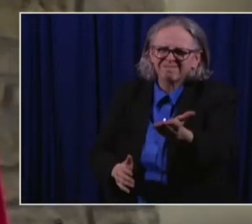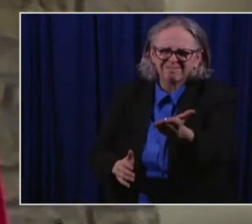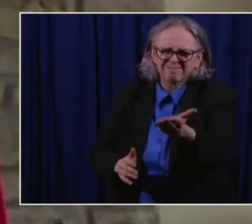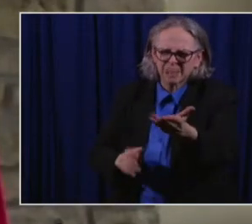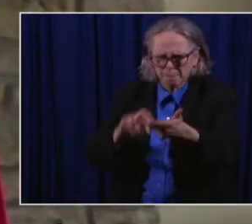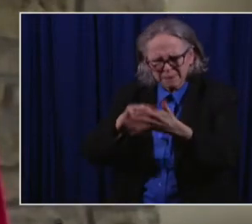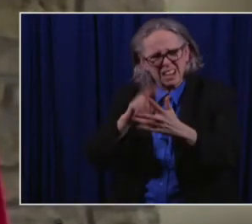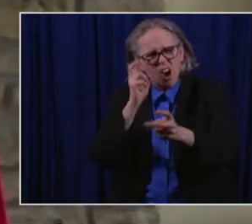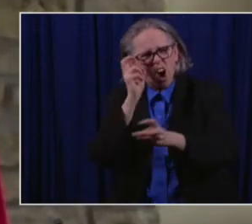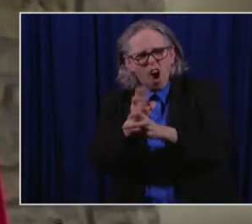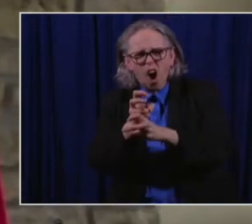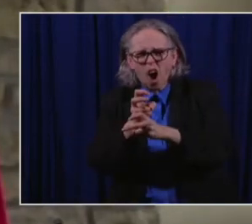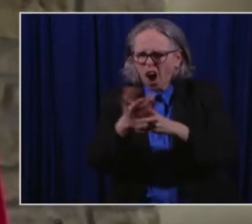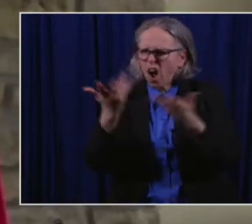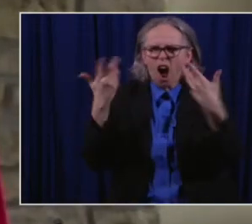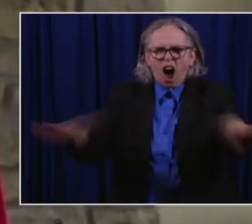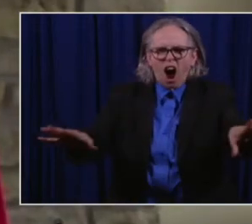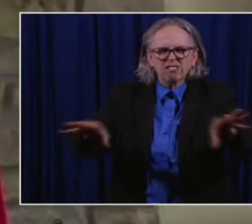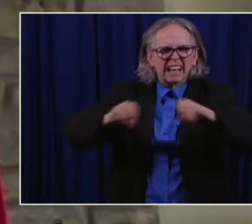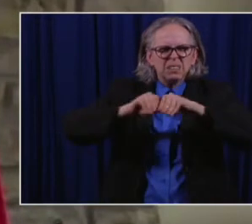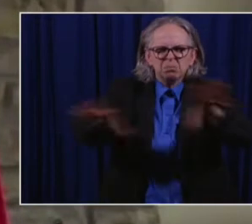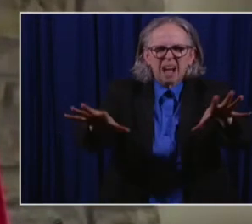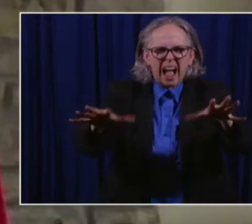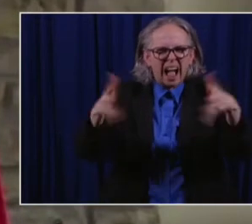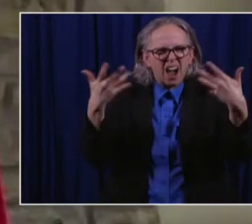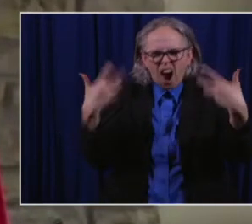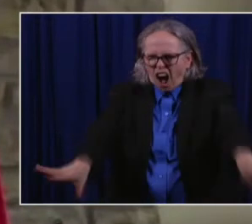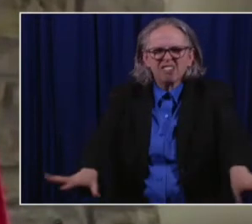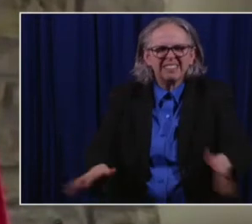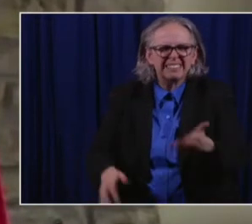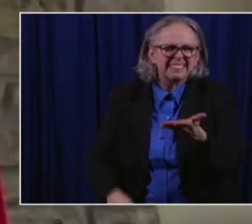tougher, but we can do this.